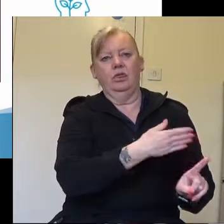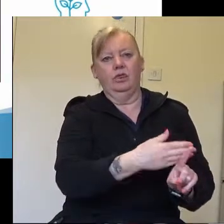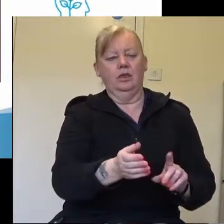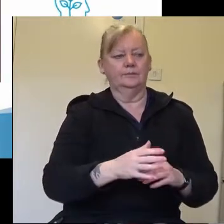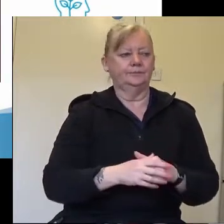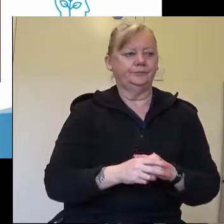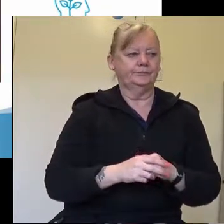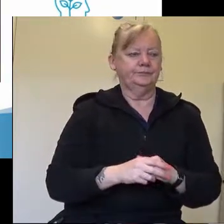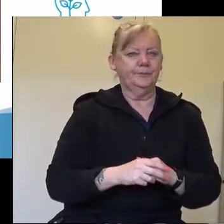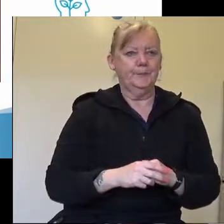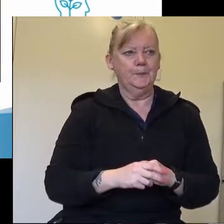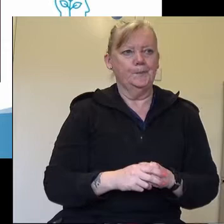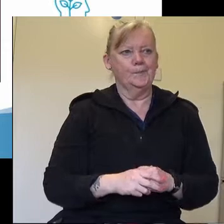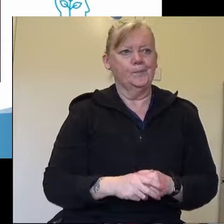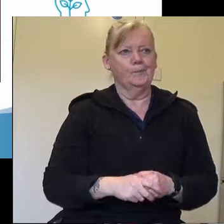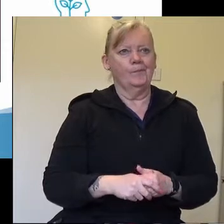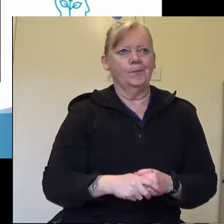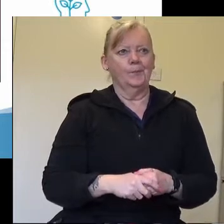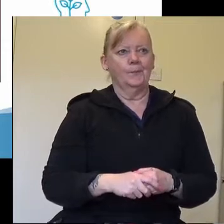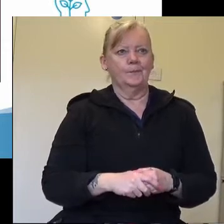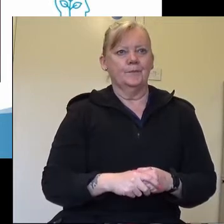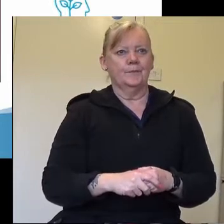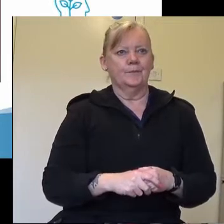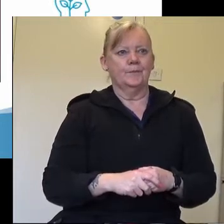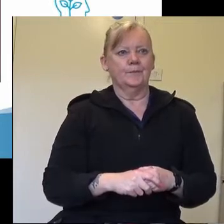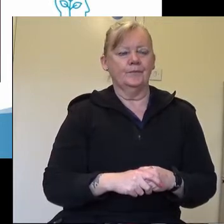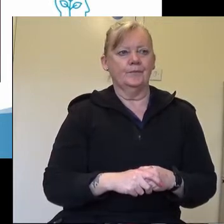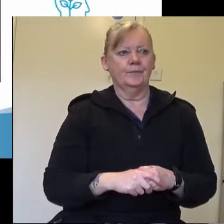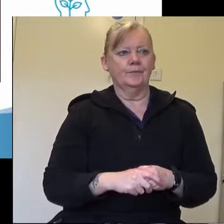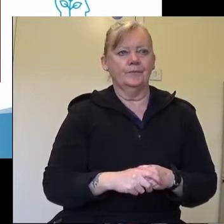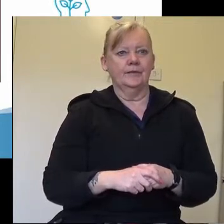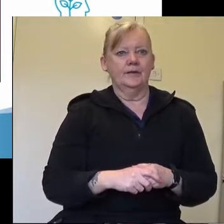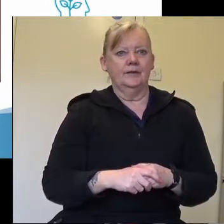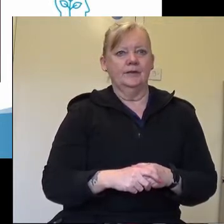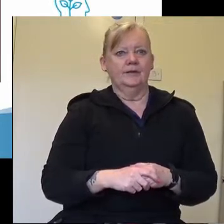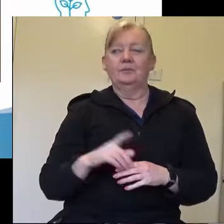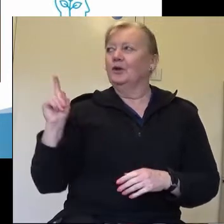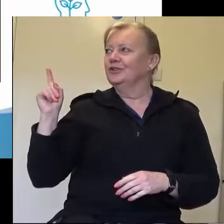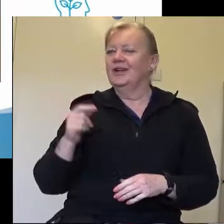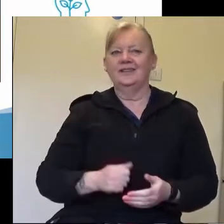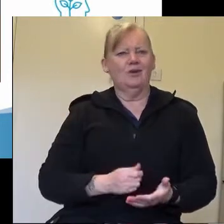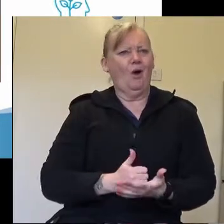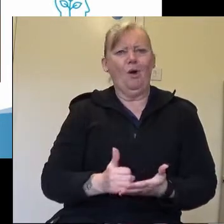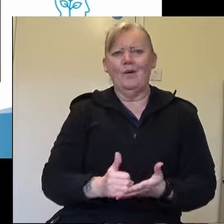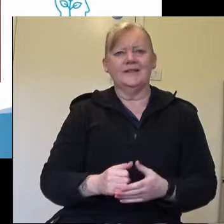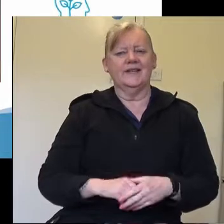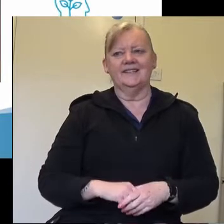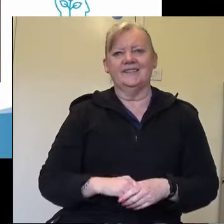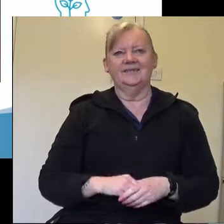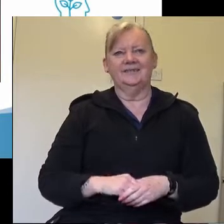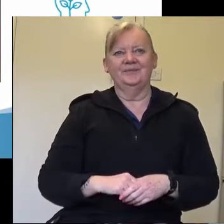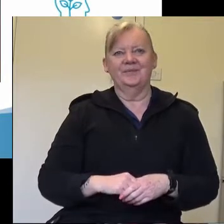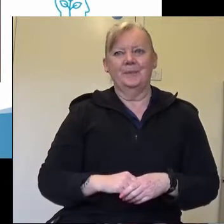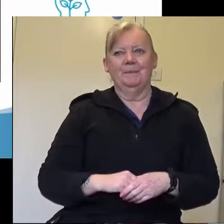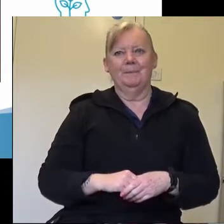may see in their behavior could be an indicator for exploitation. I always say to parents, and I say